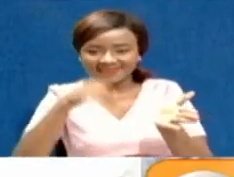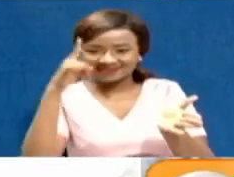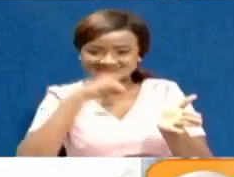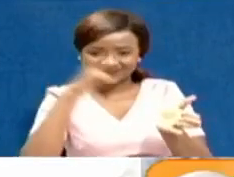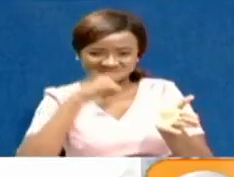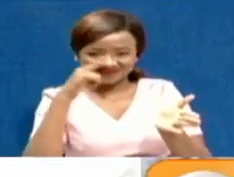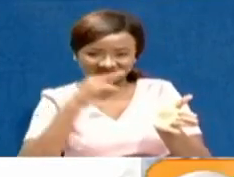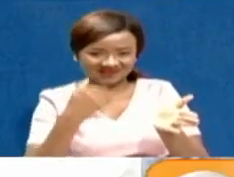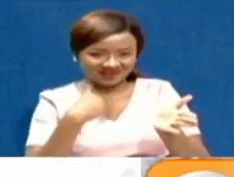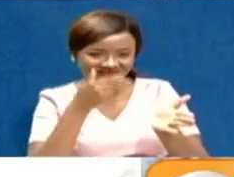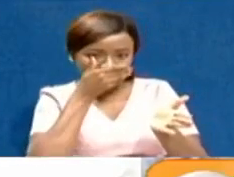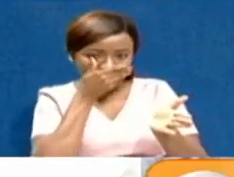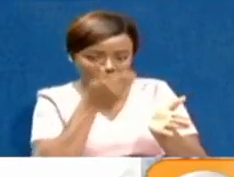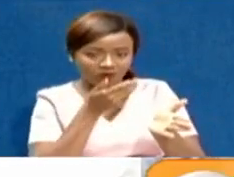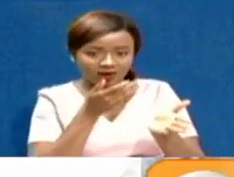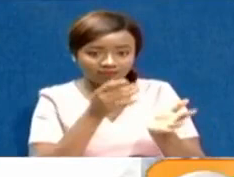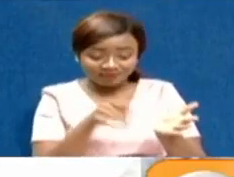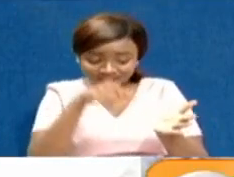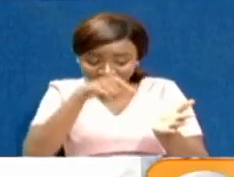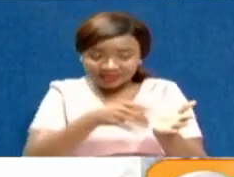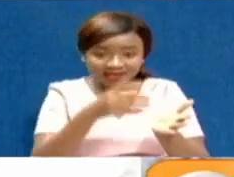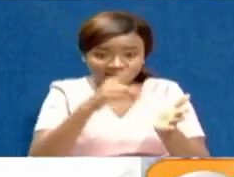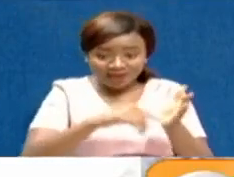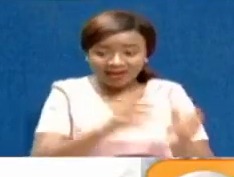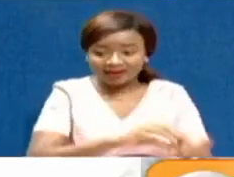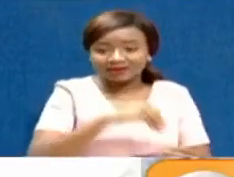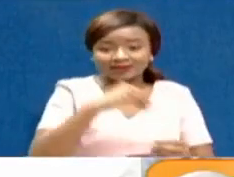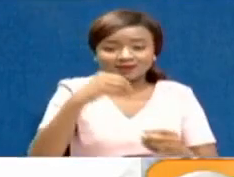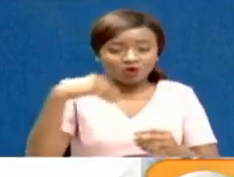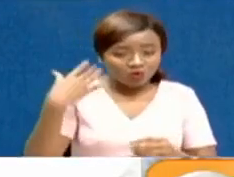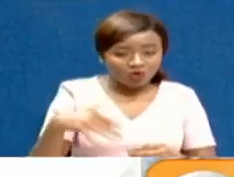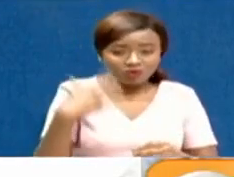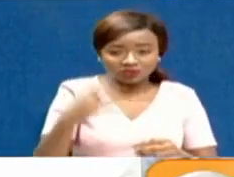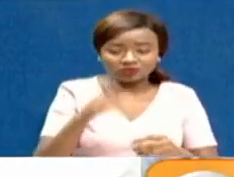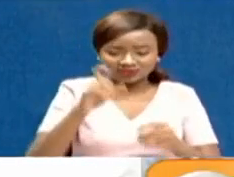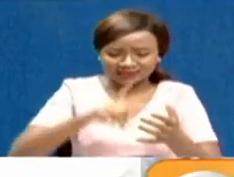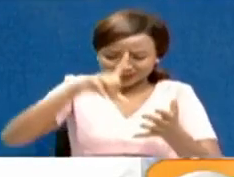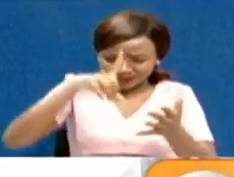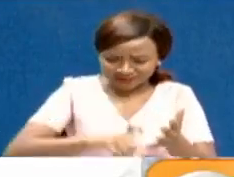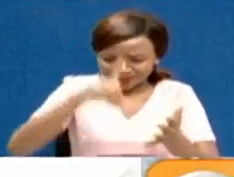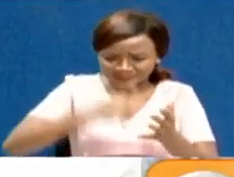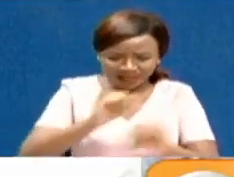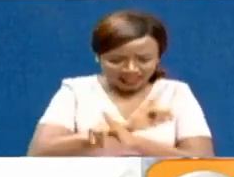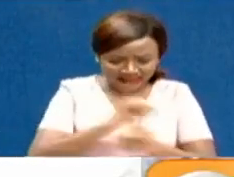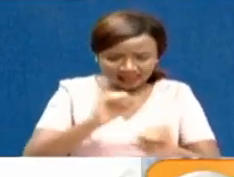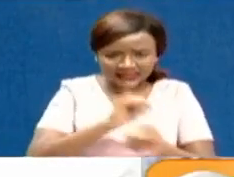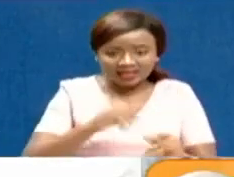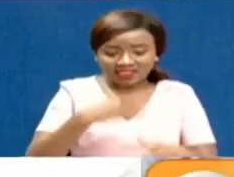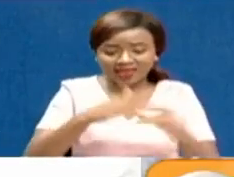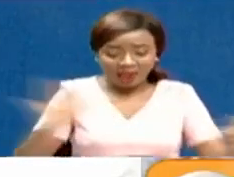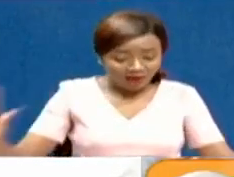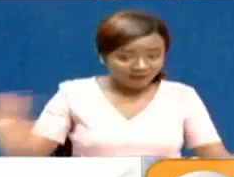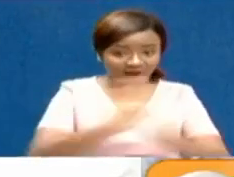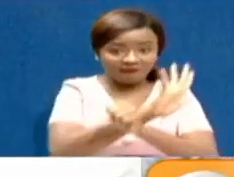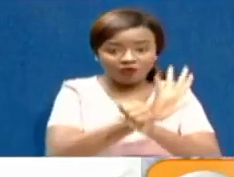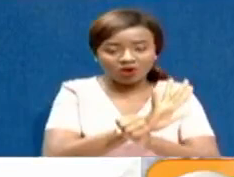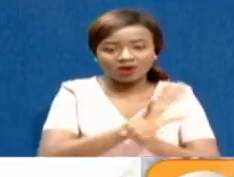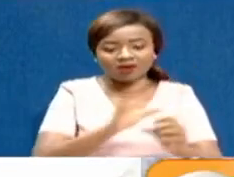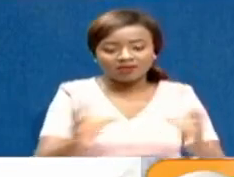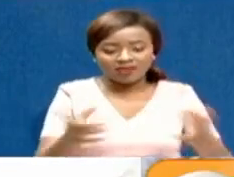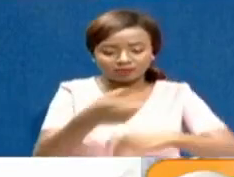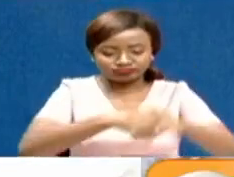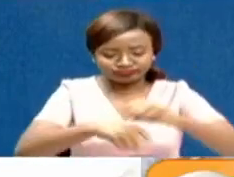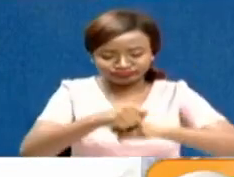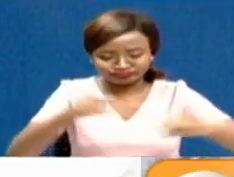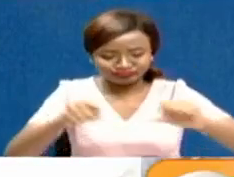officer. The leak-proof bag is to be disinfected daily by the household, and when it is two-thirds full, the bag is to be placed at a designated